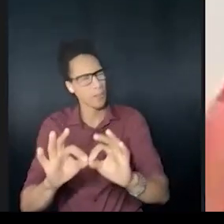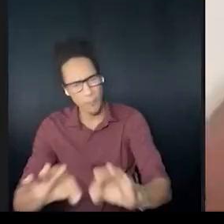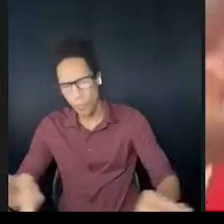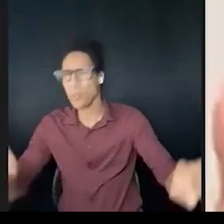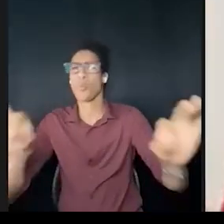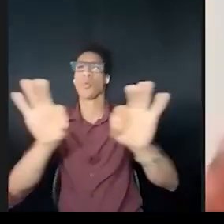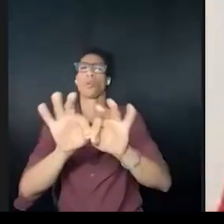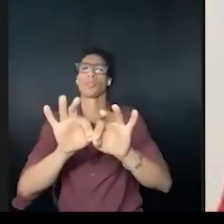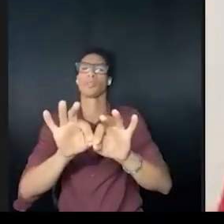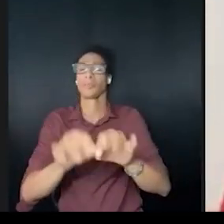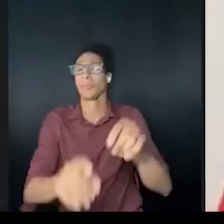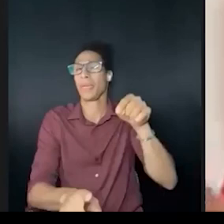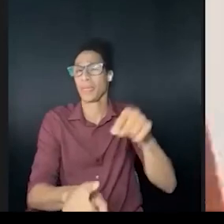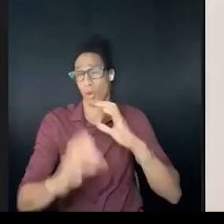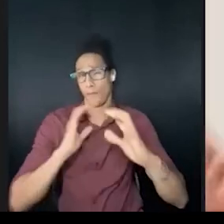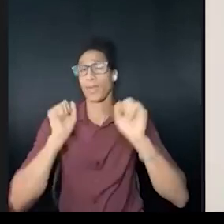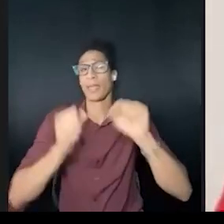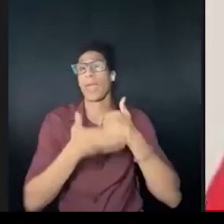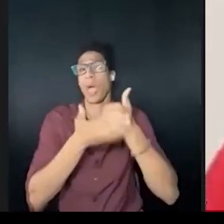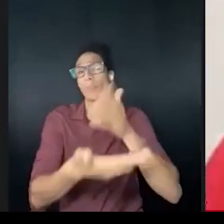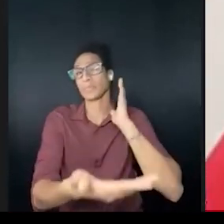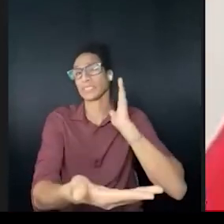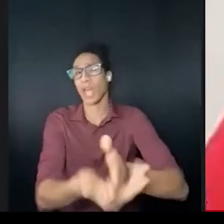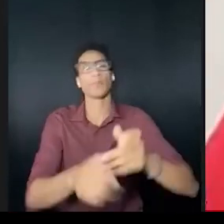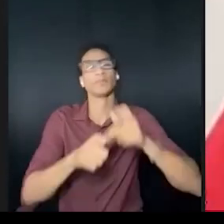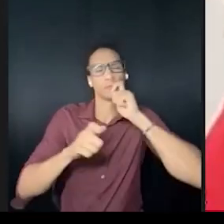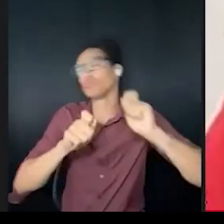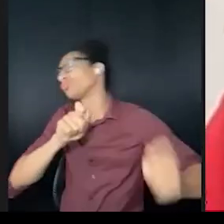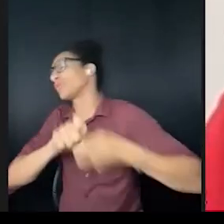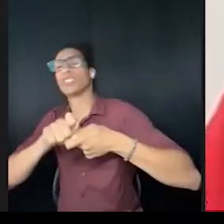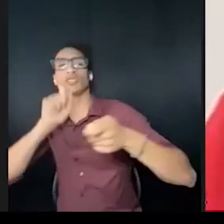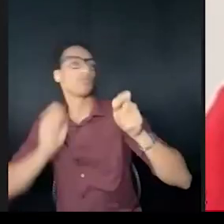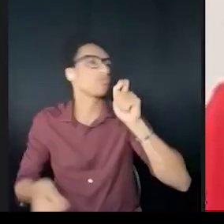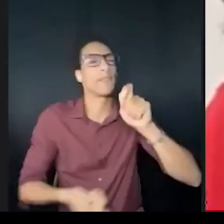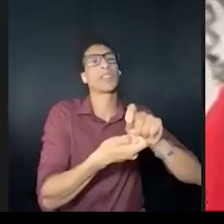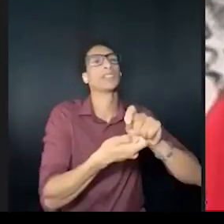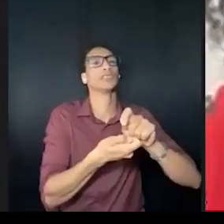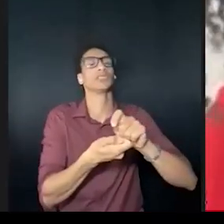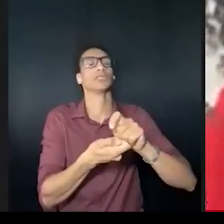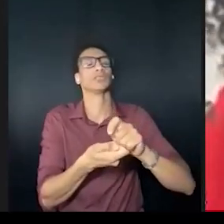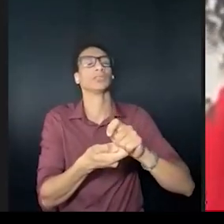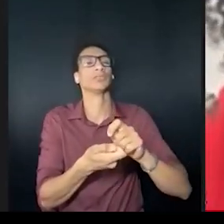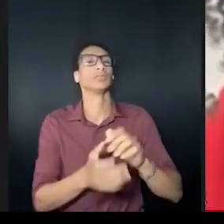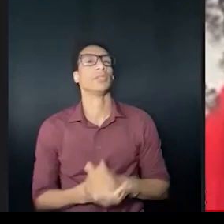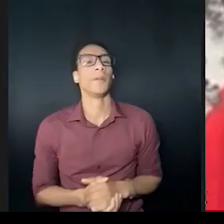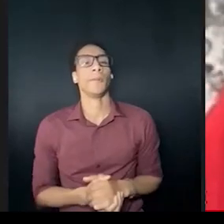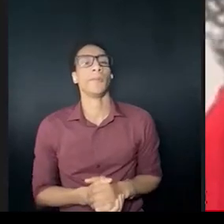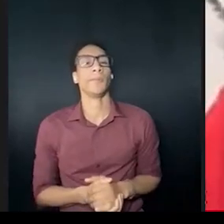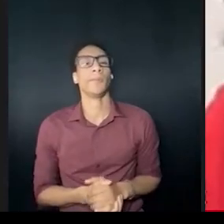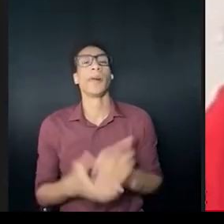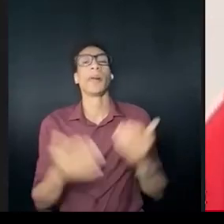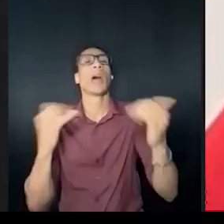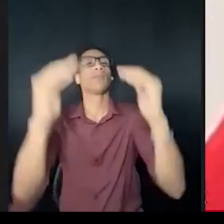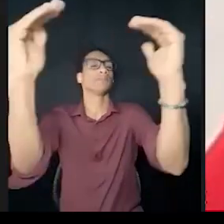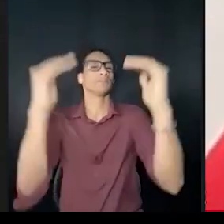stop retaliation sometimes in our community that happens when something happens. So I want to move on to the question of